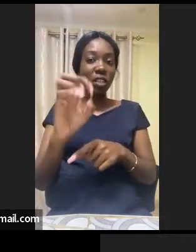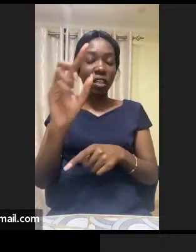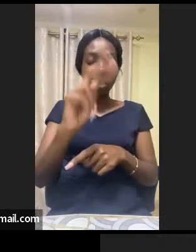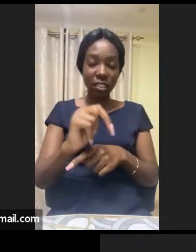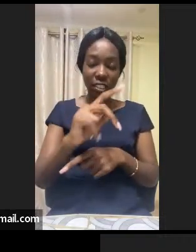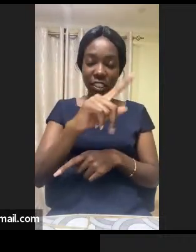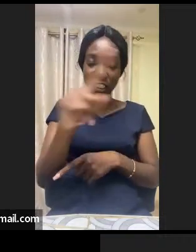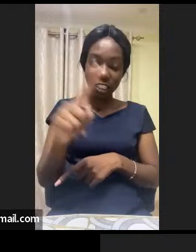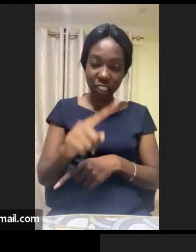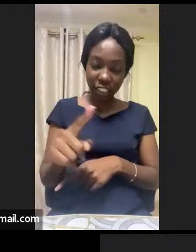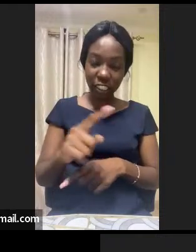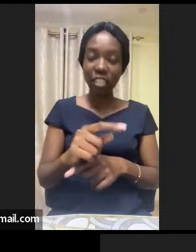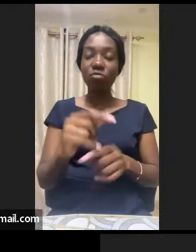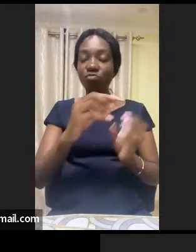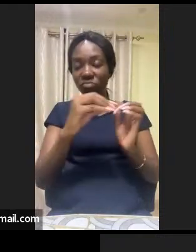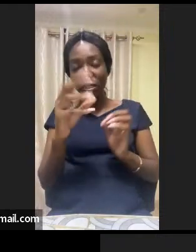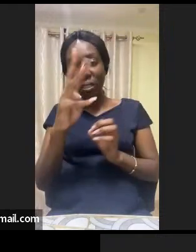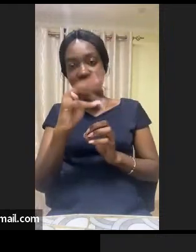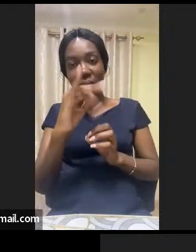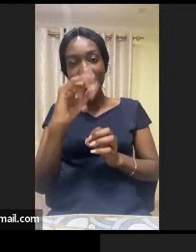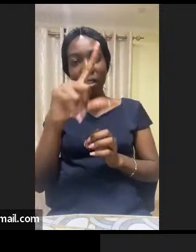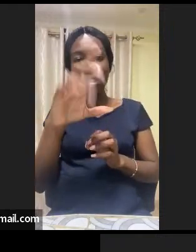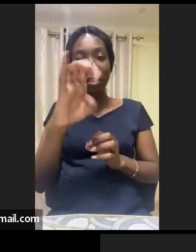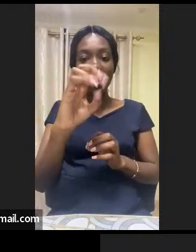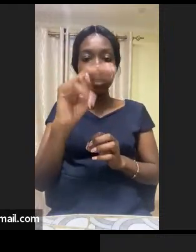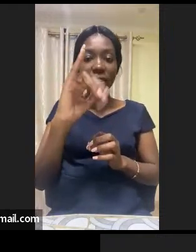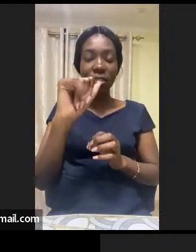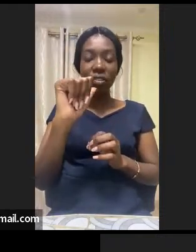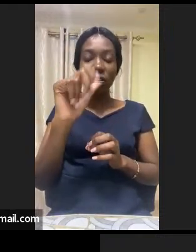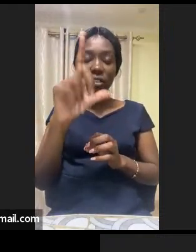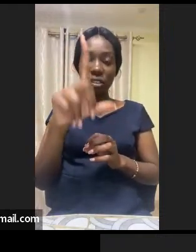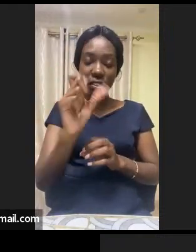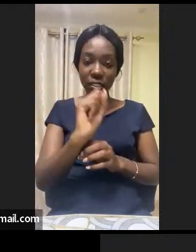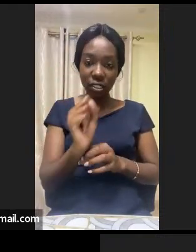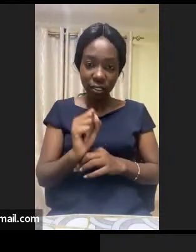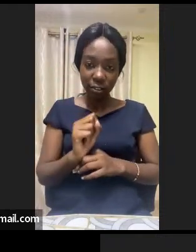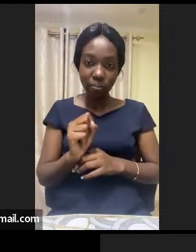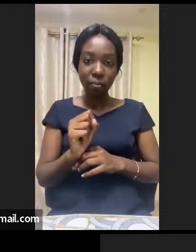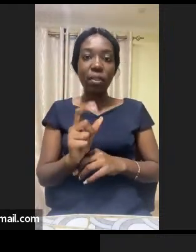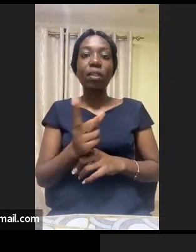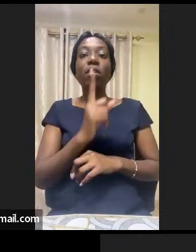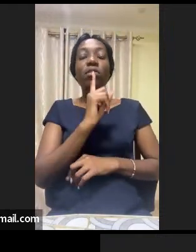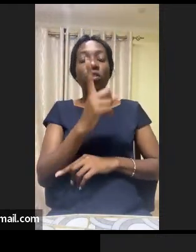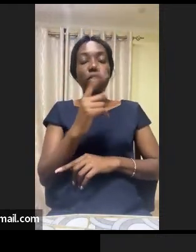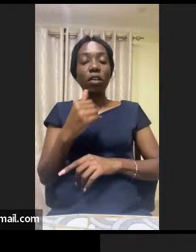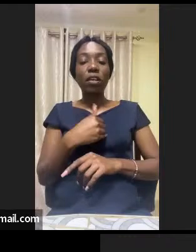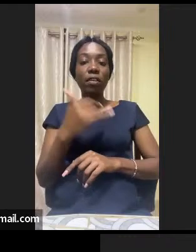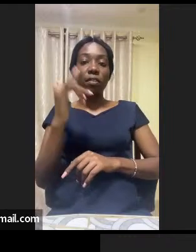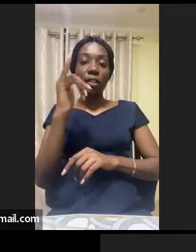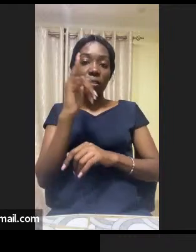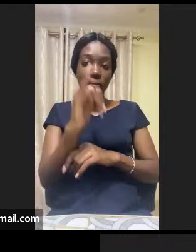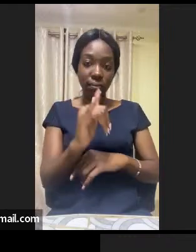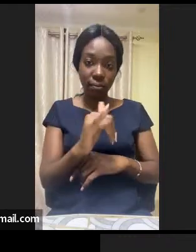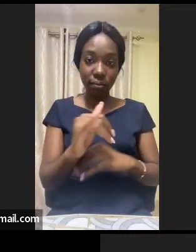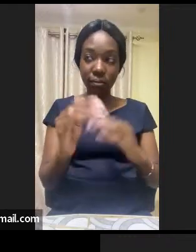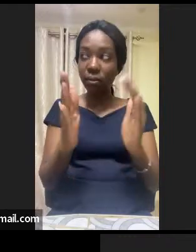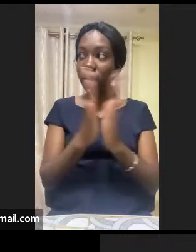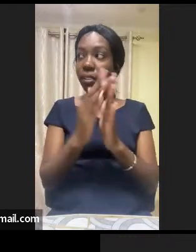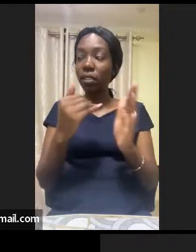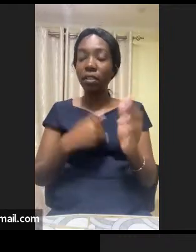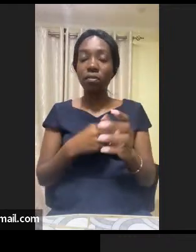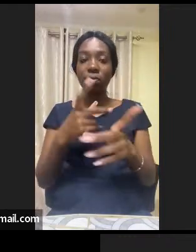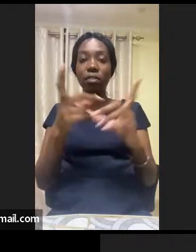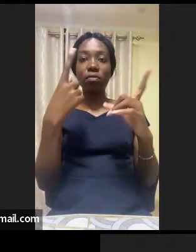like what is it that we are not getting right within our spaces of work? Are